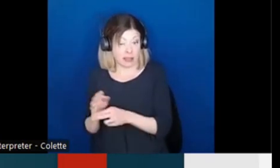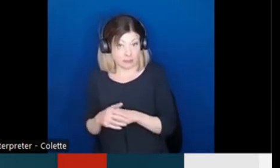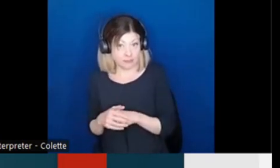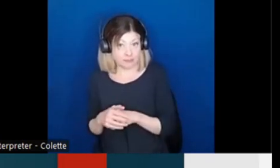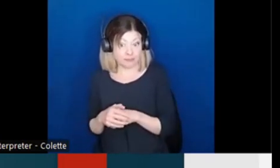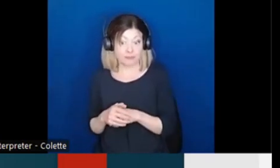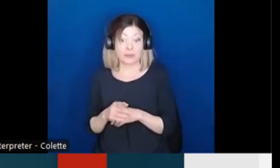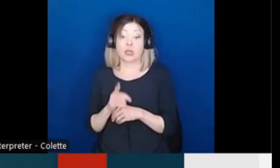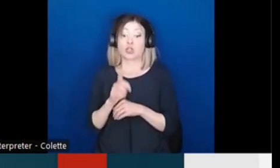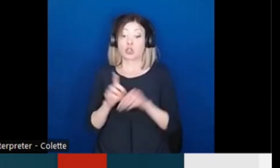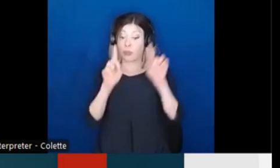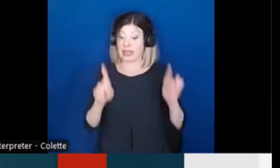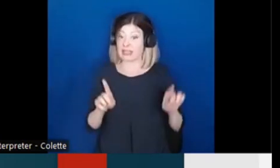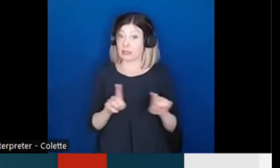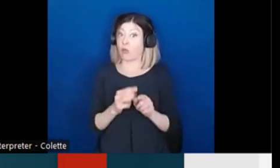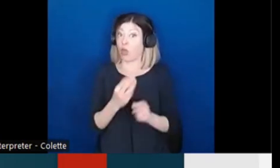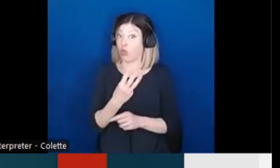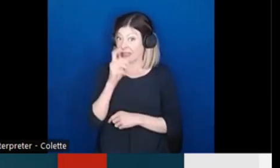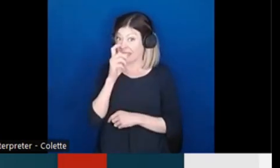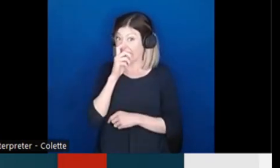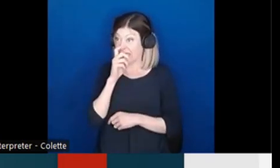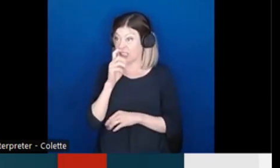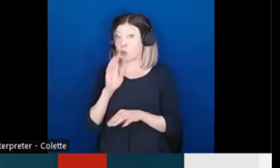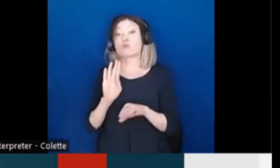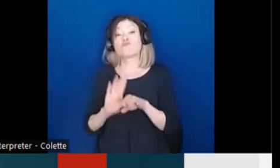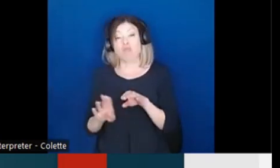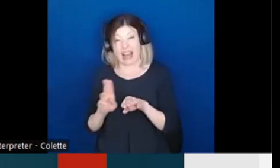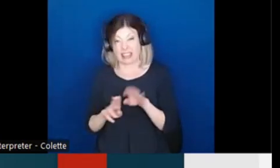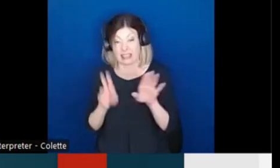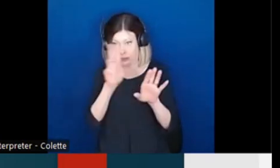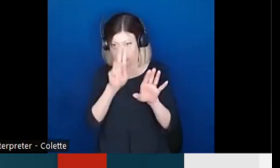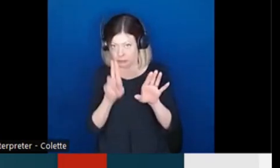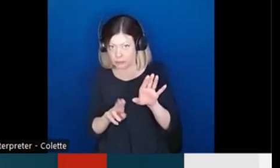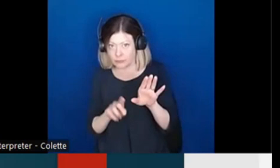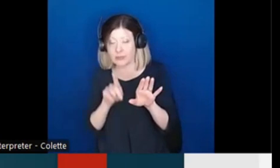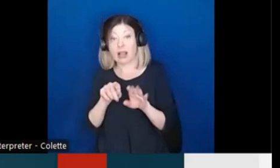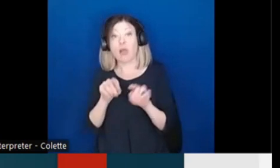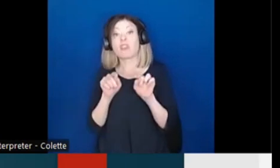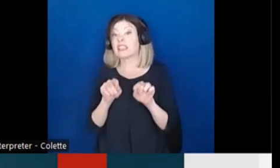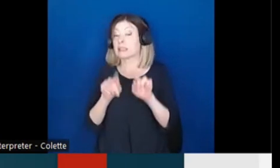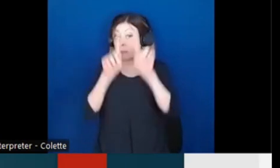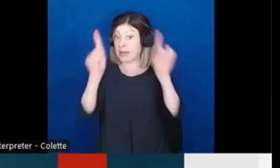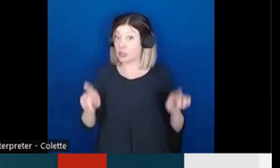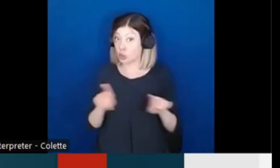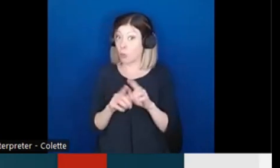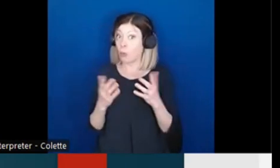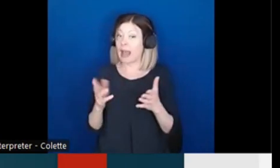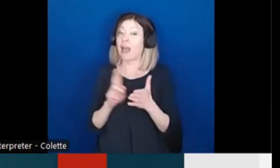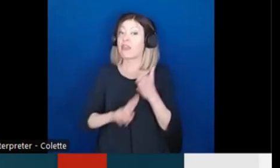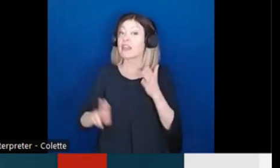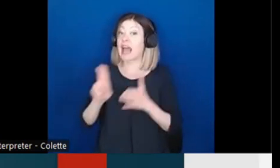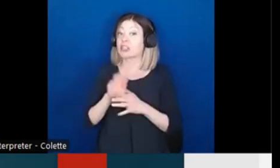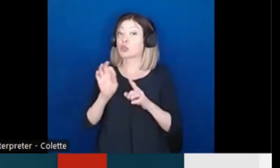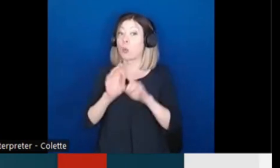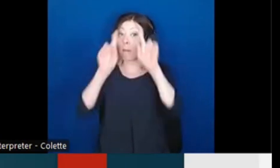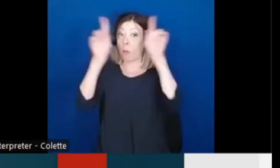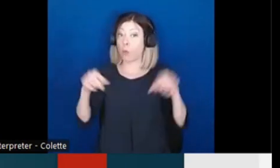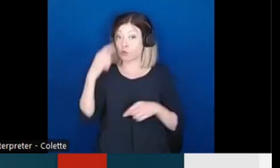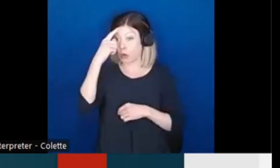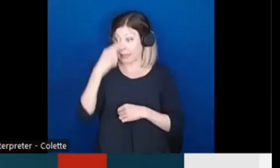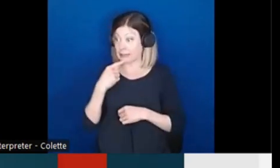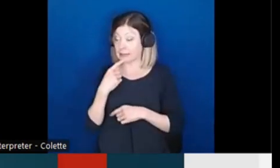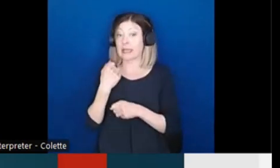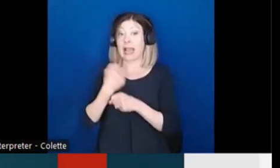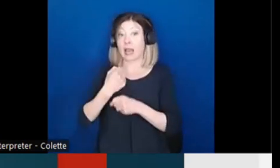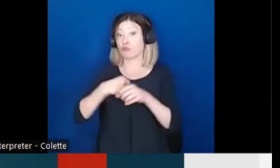of practicing. Now, this is actually in the National Portrait Gallery in London. It's a really important picture because it's the only